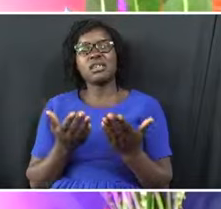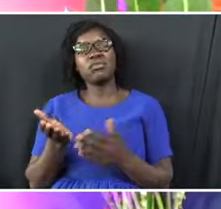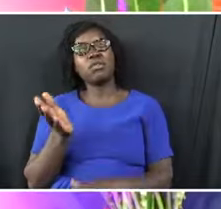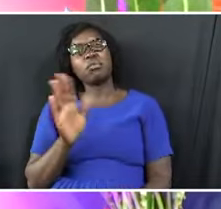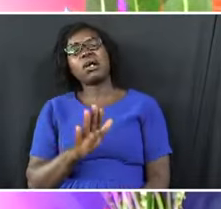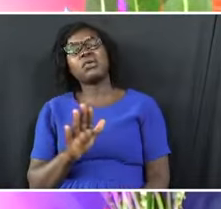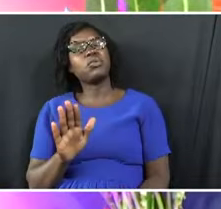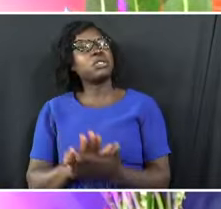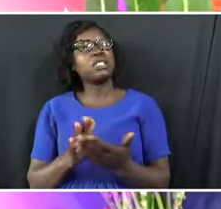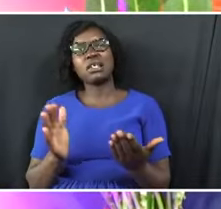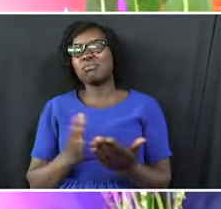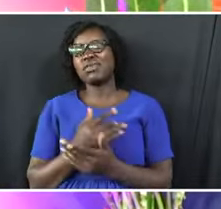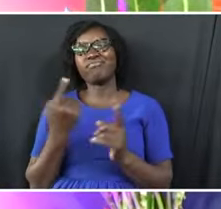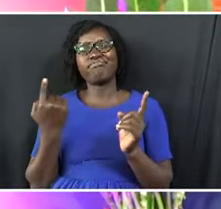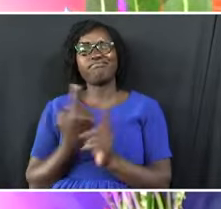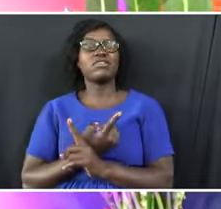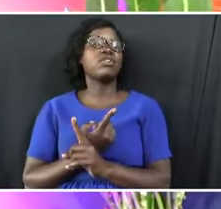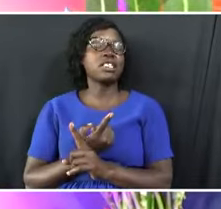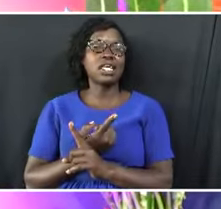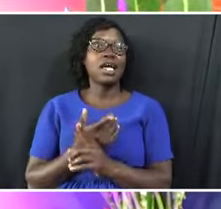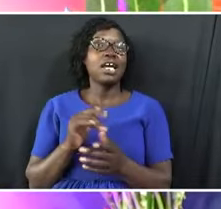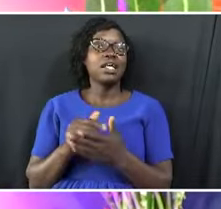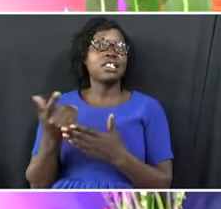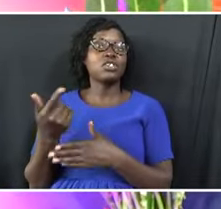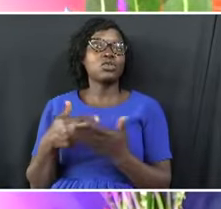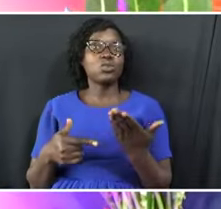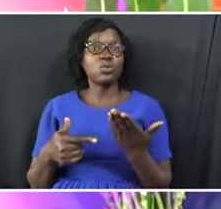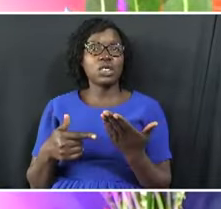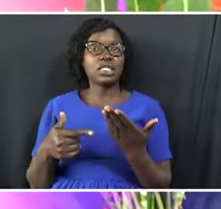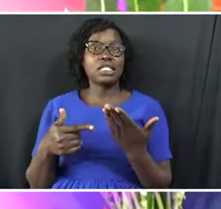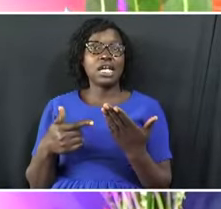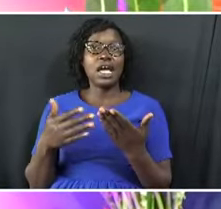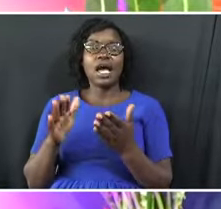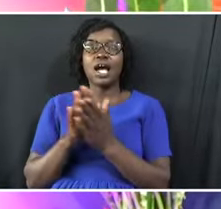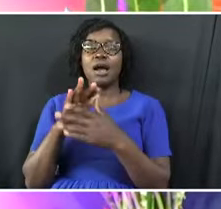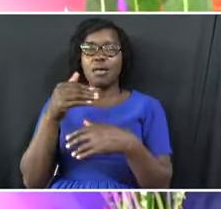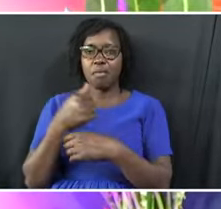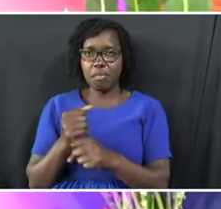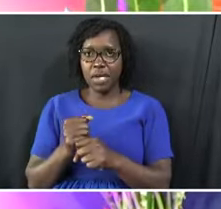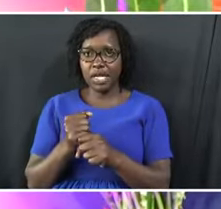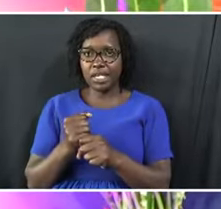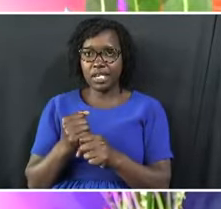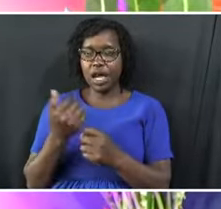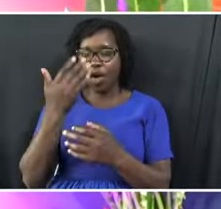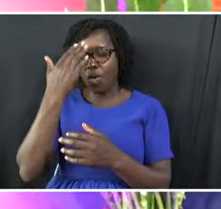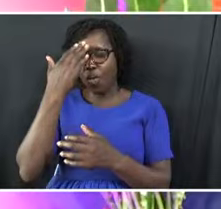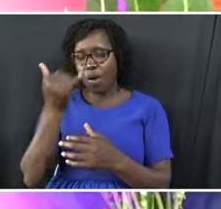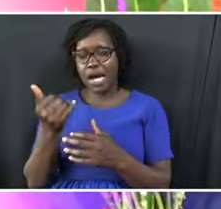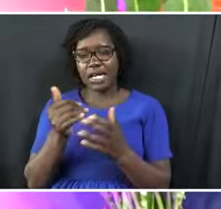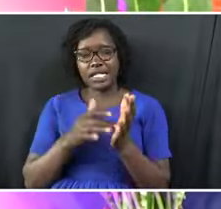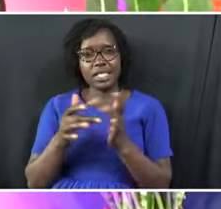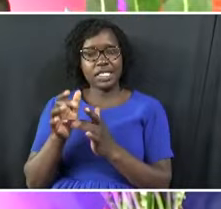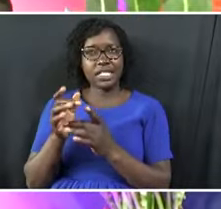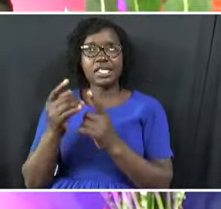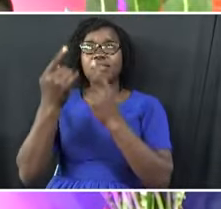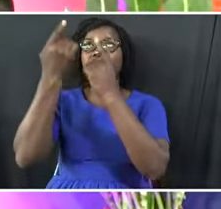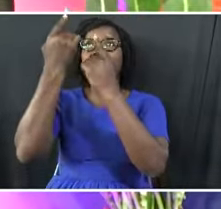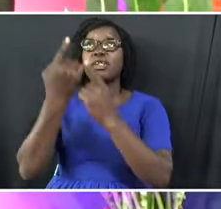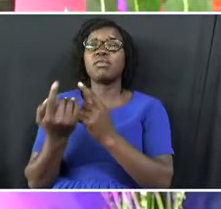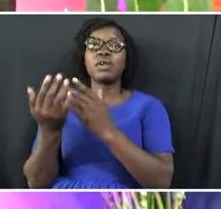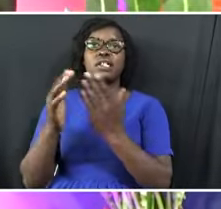with something else. And that is what informs why Christ Jesus came and died for